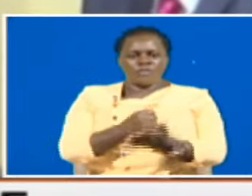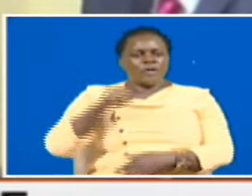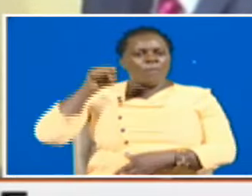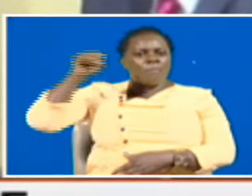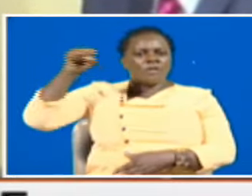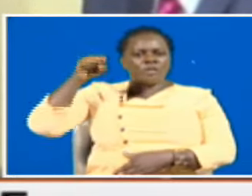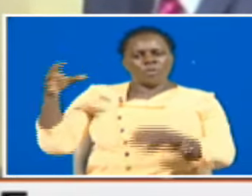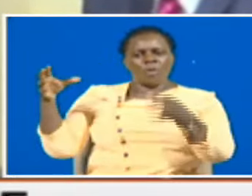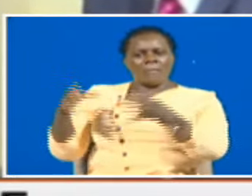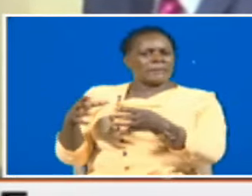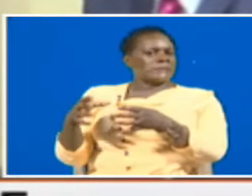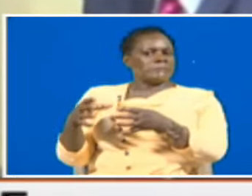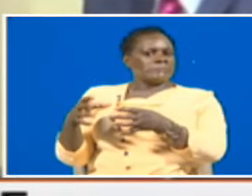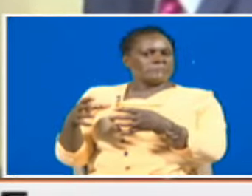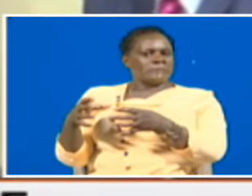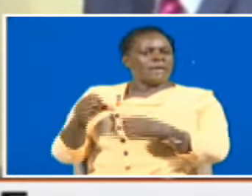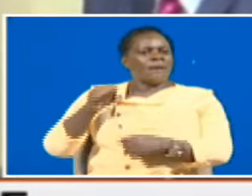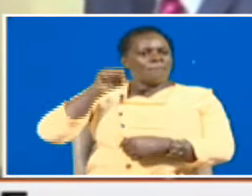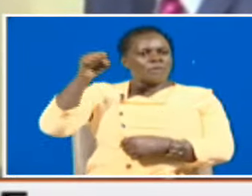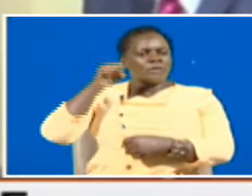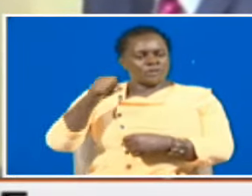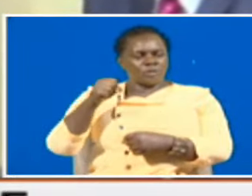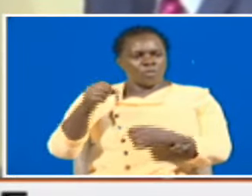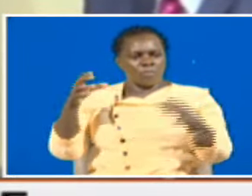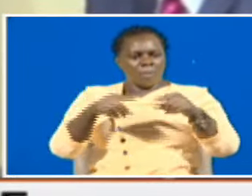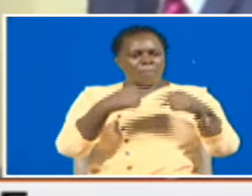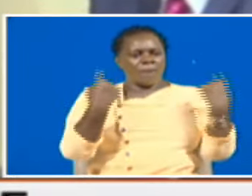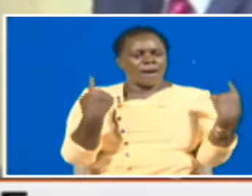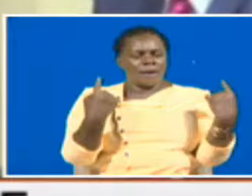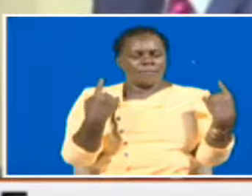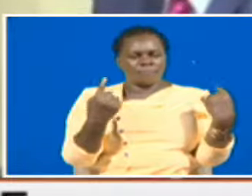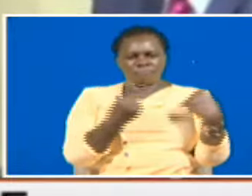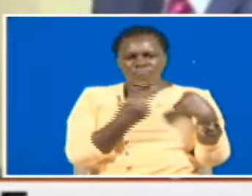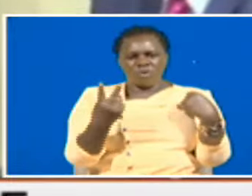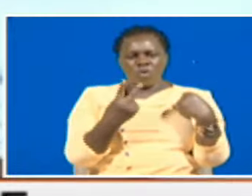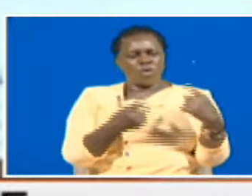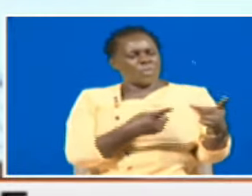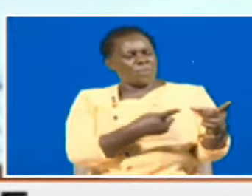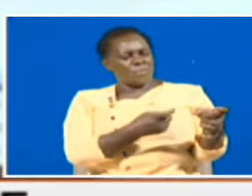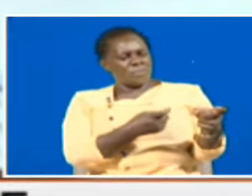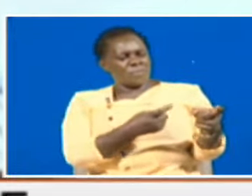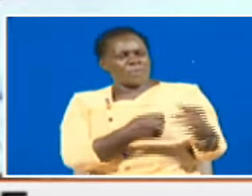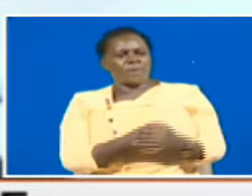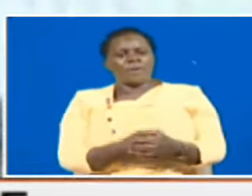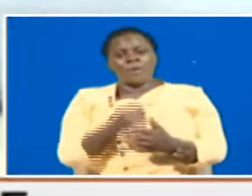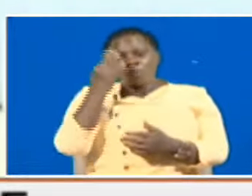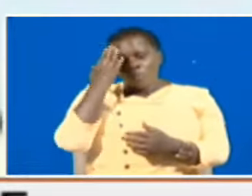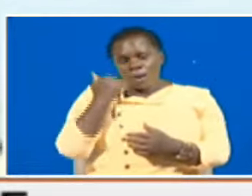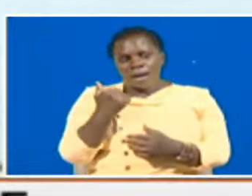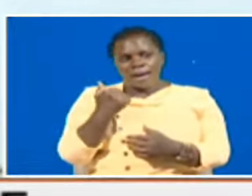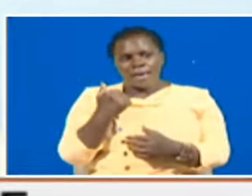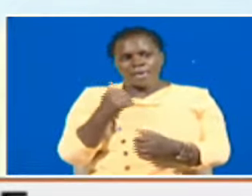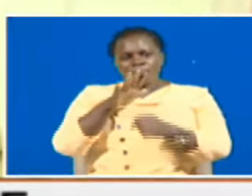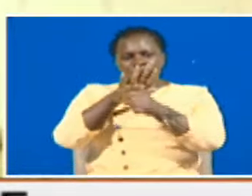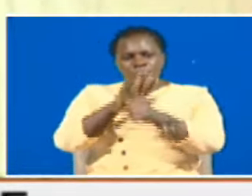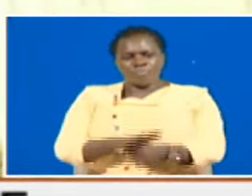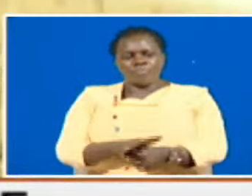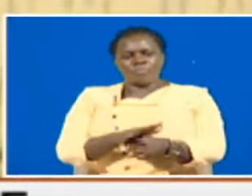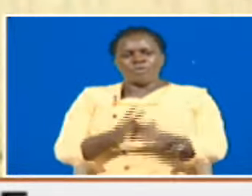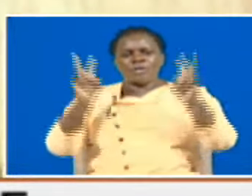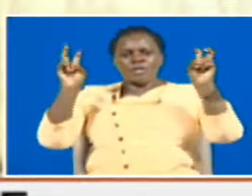of Political Parties and the Political Parties Disputes and Tribunal have faced criticism for alleged bias in handling